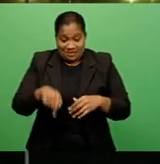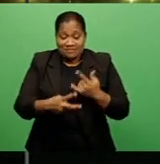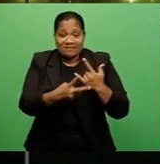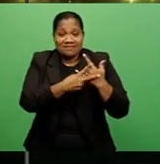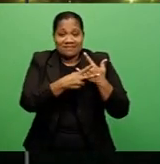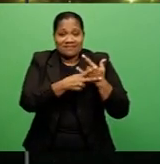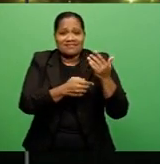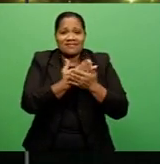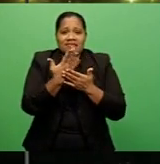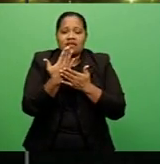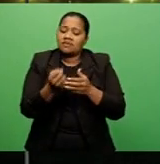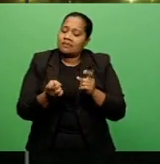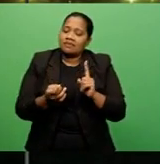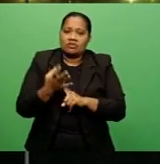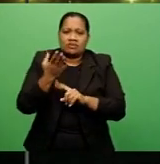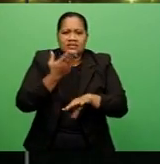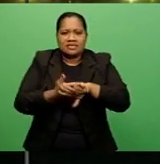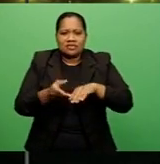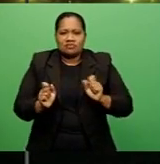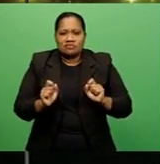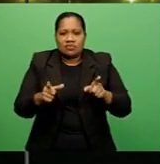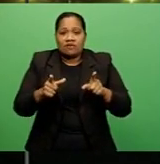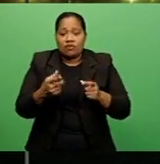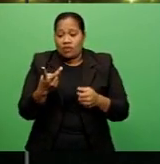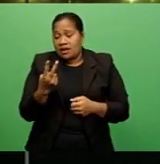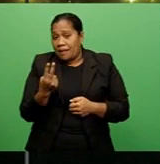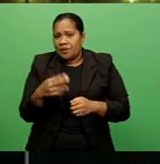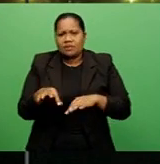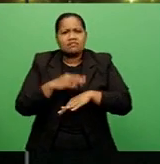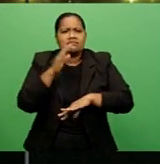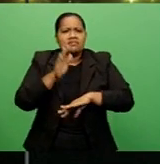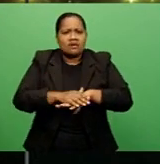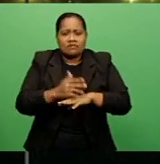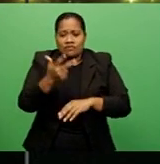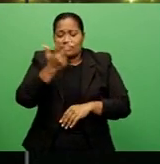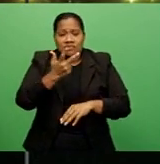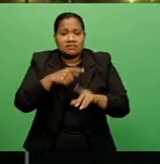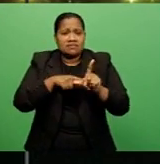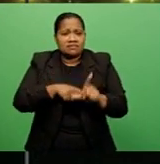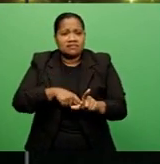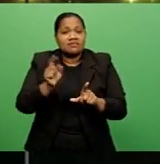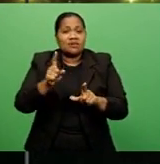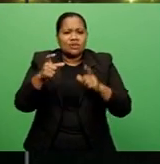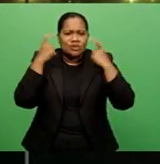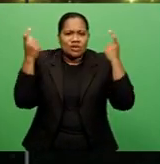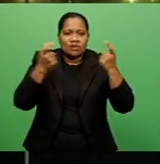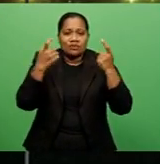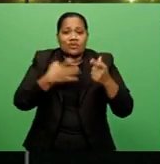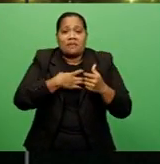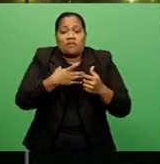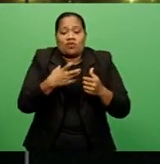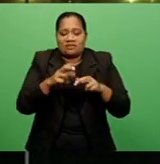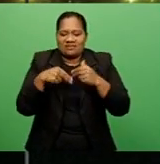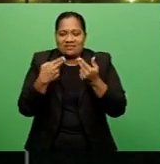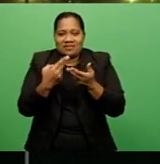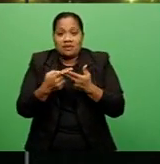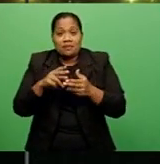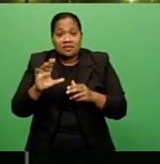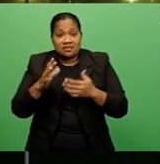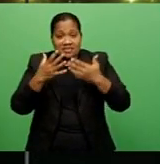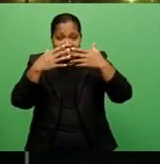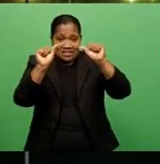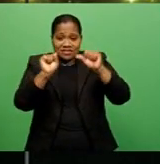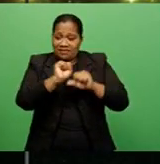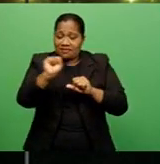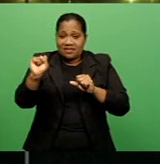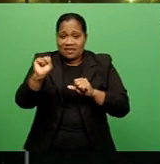new beginning for a couple who's been married for over 18 years, celebrating more than just family, but the success of their